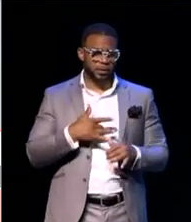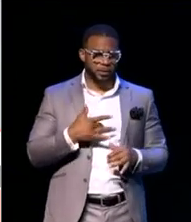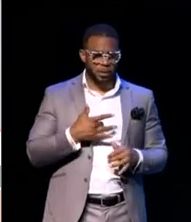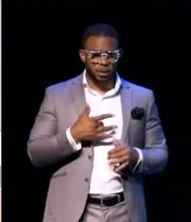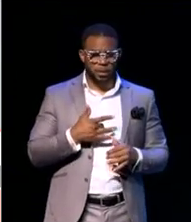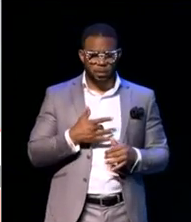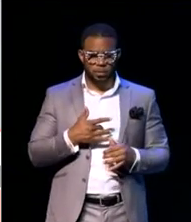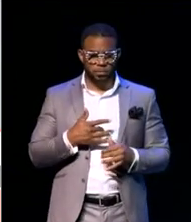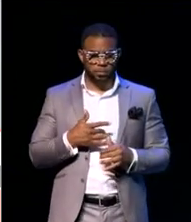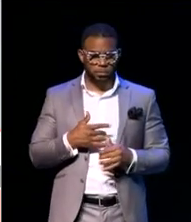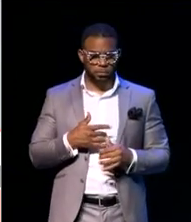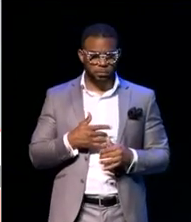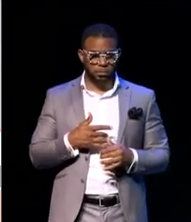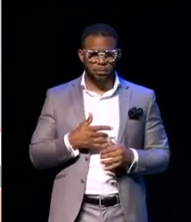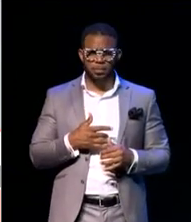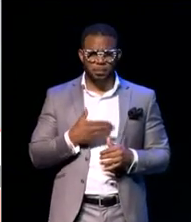feel